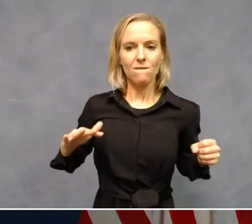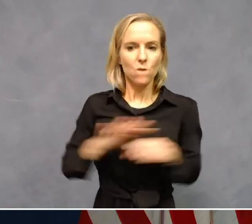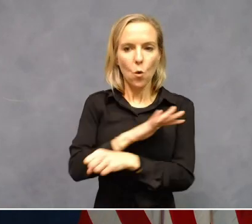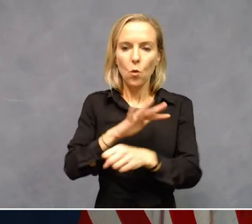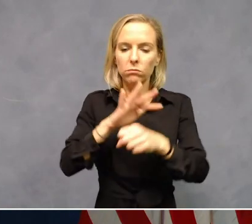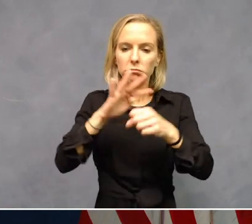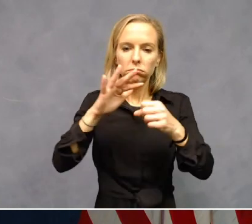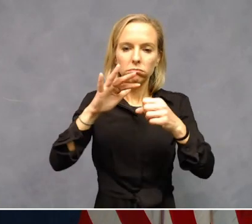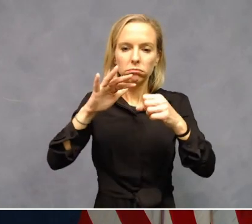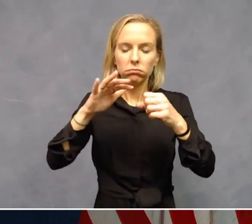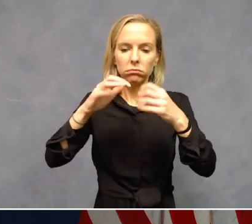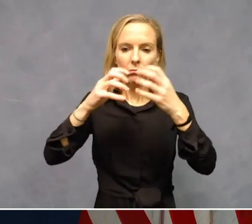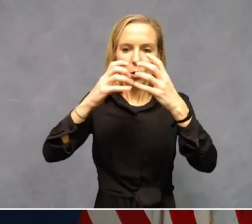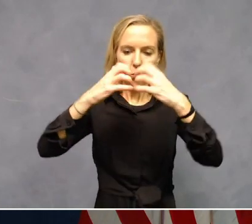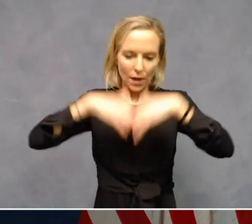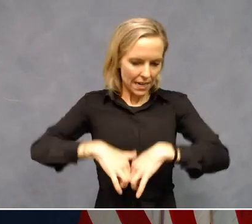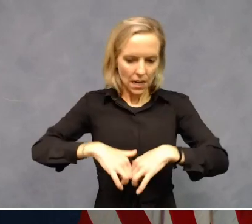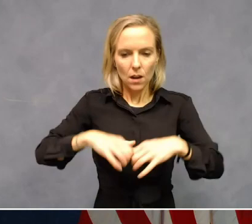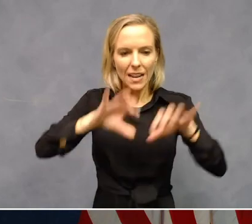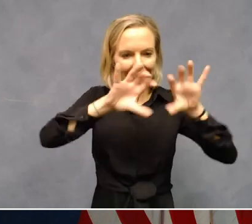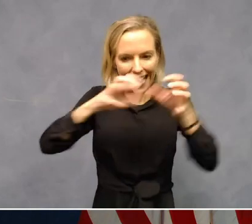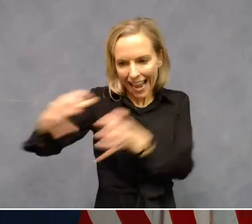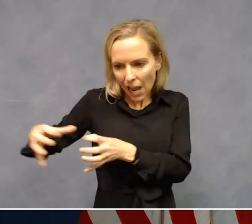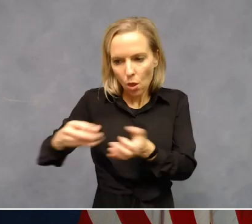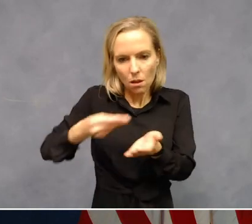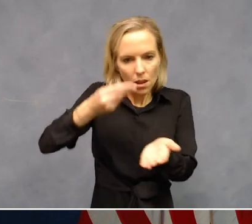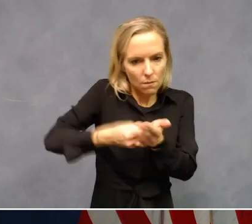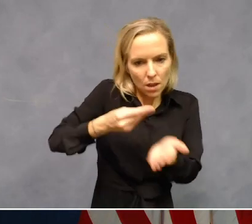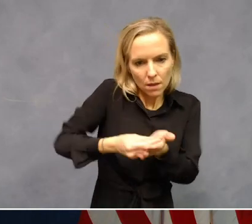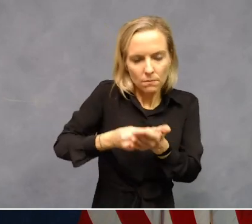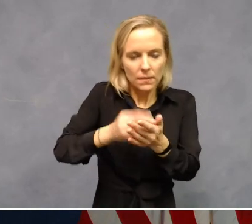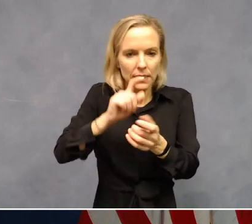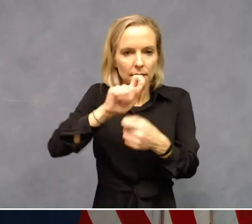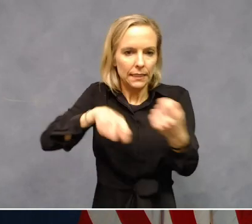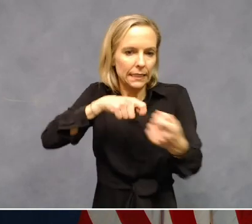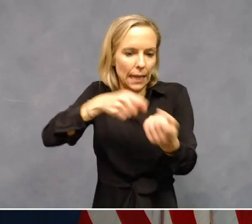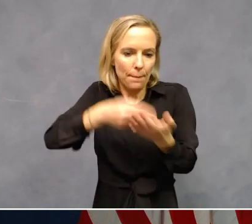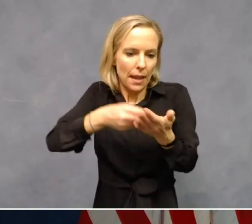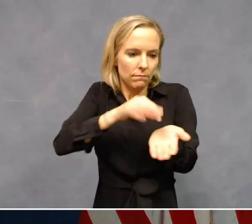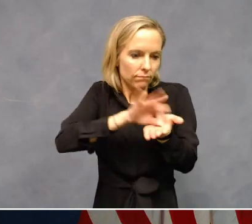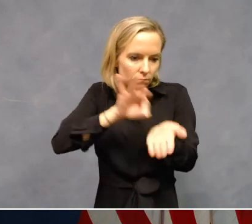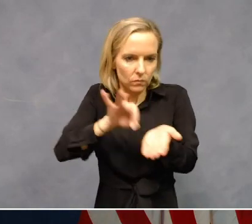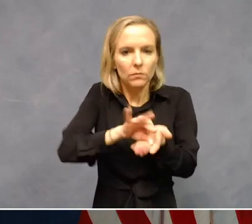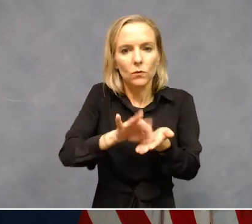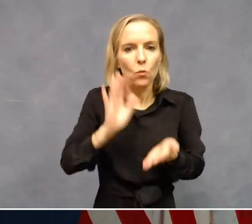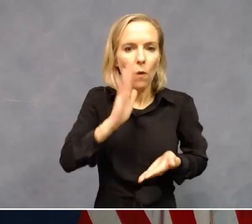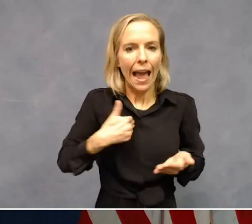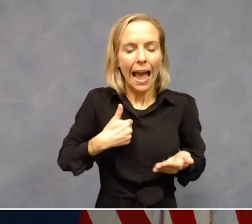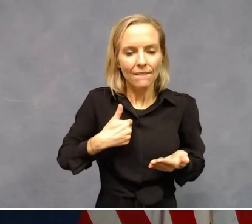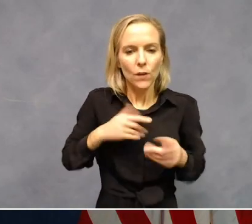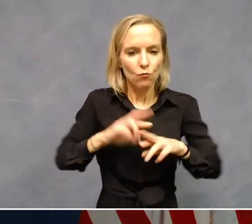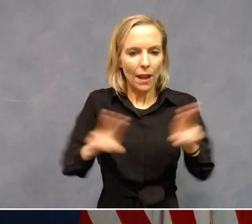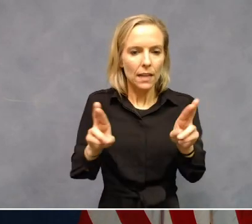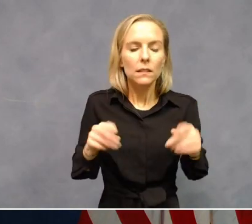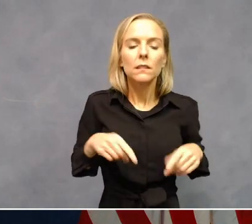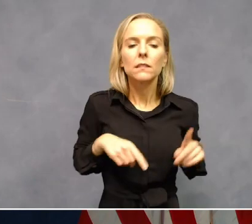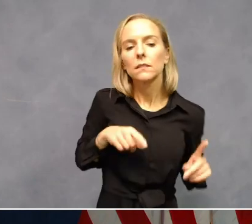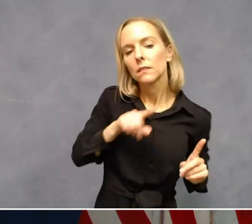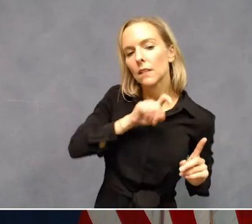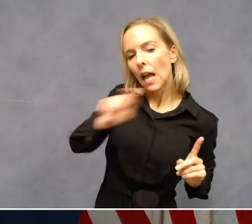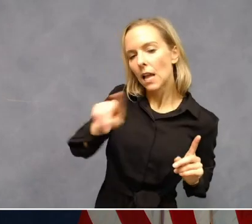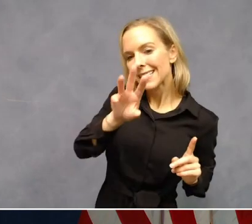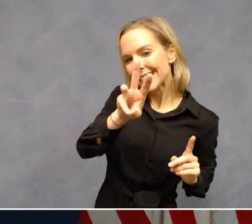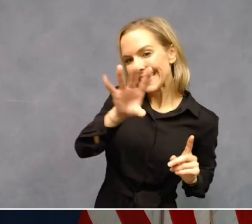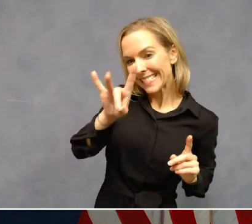by category of where every one of those dollars is going. Joe? far as the 68 red zone counties that you're